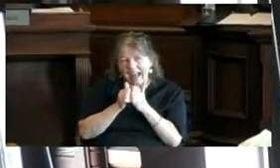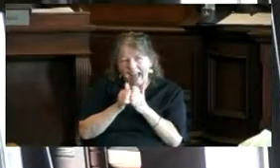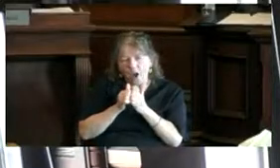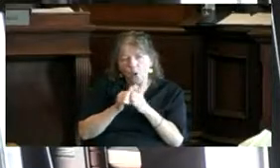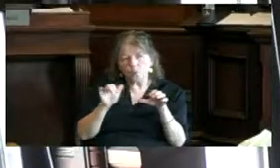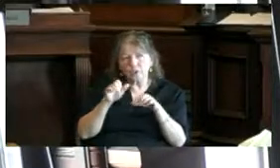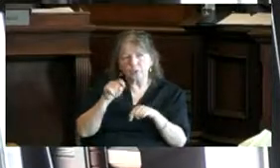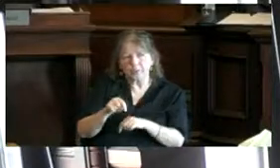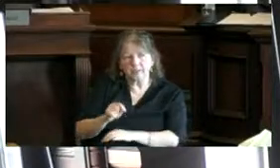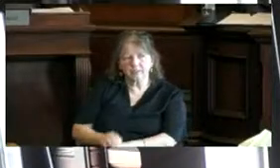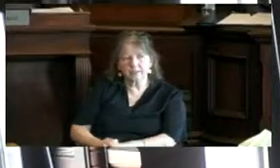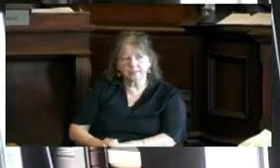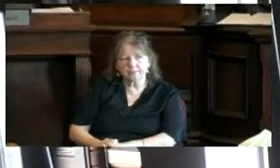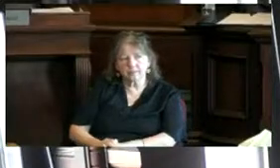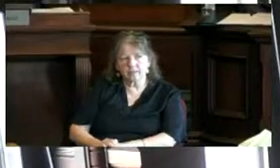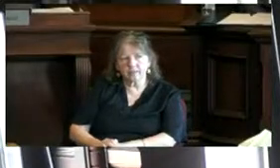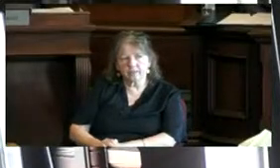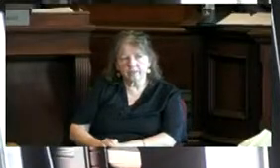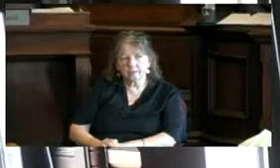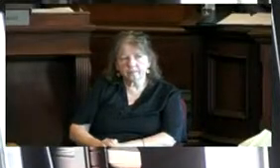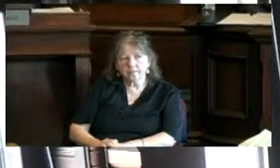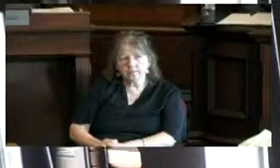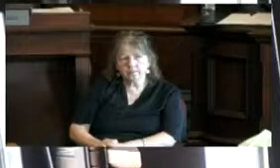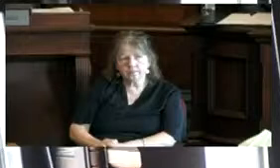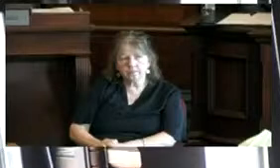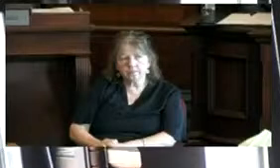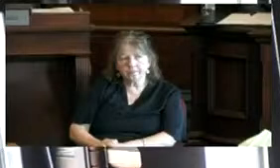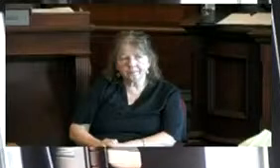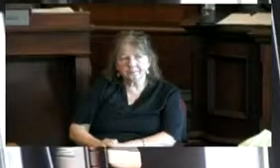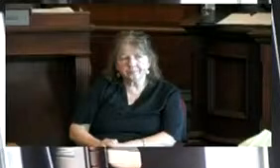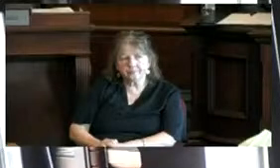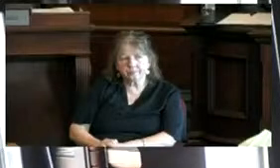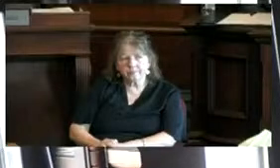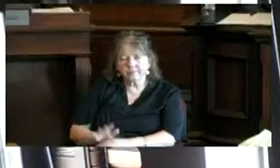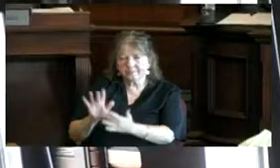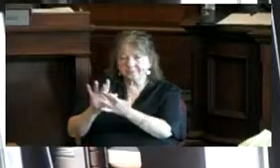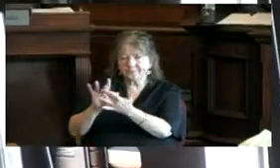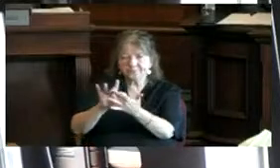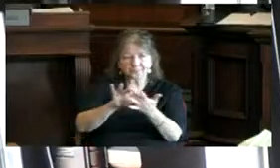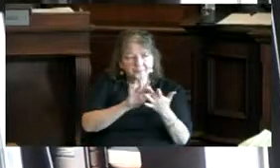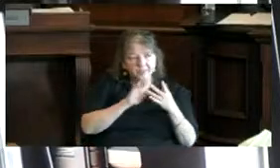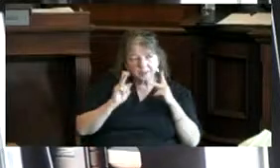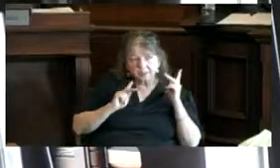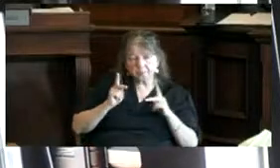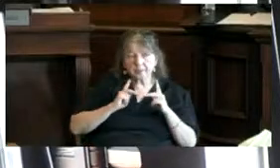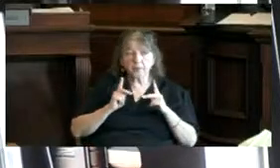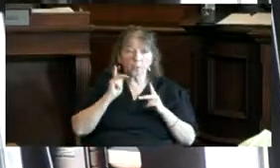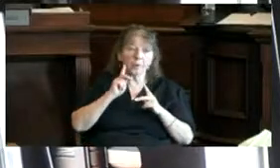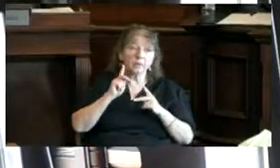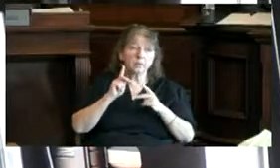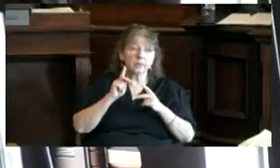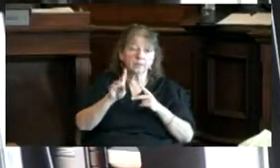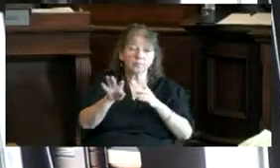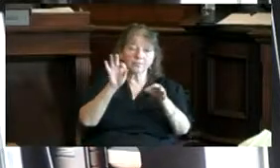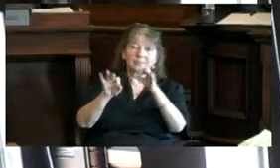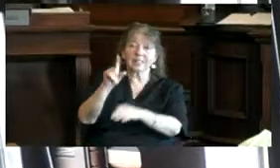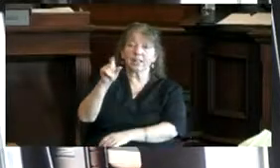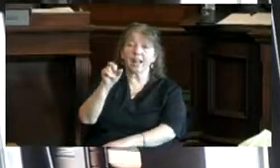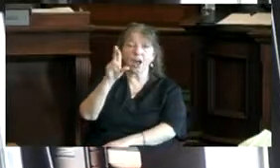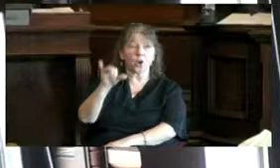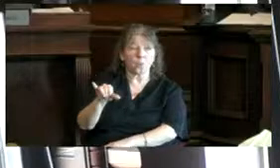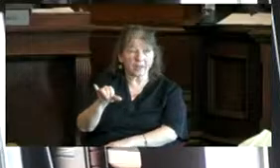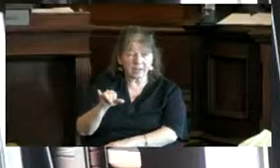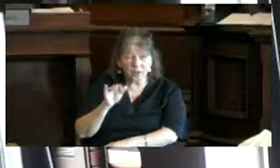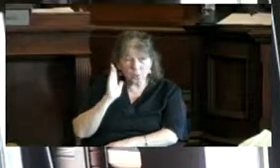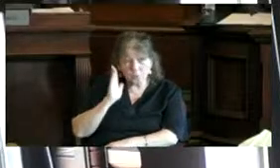of education to the public? I know that there's a lottery that will be part of this process. Will this just go into our standard process that we